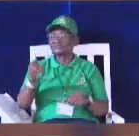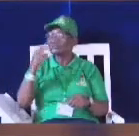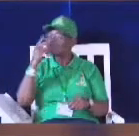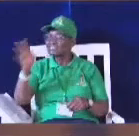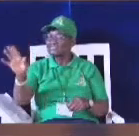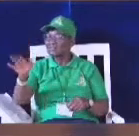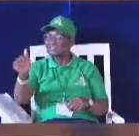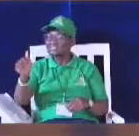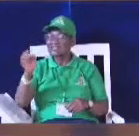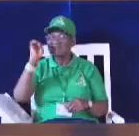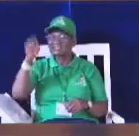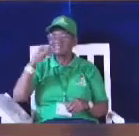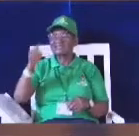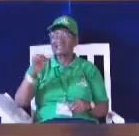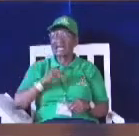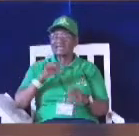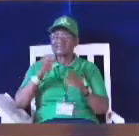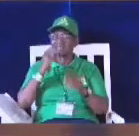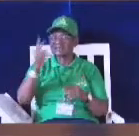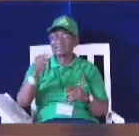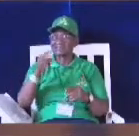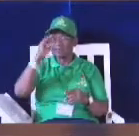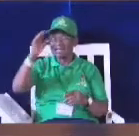see men like trees.